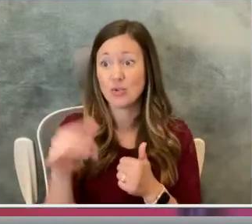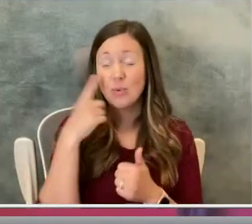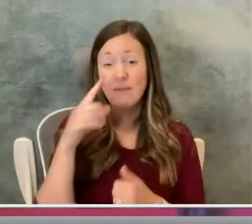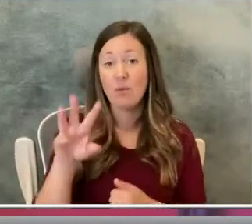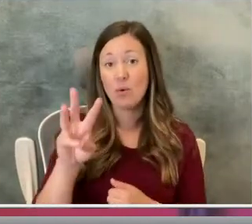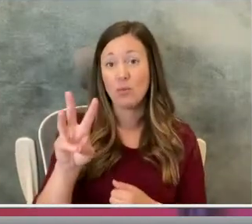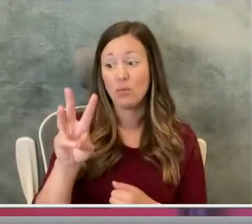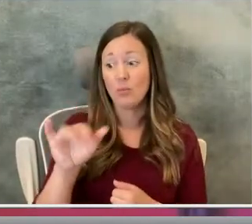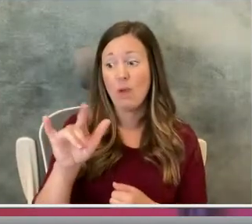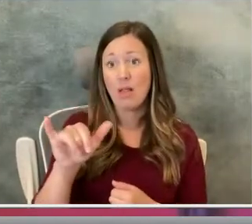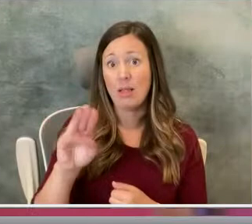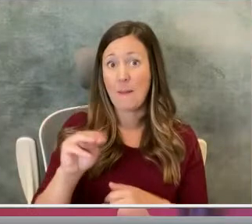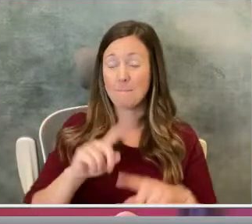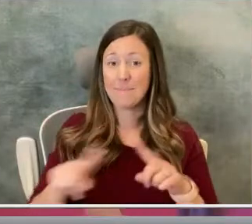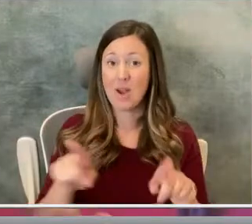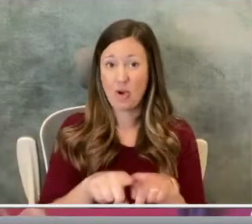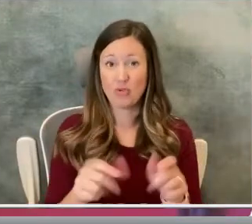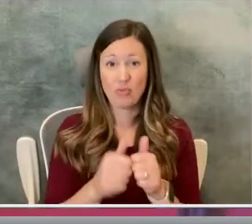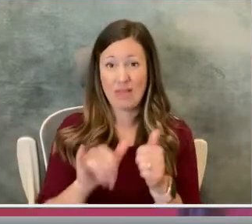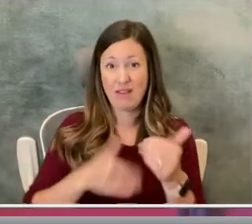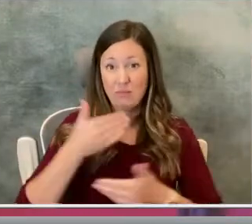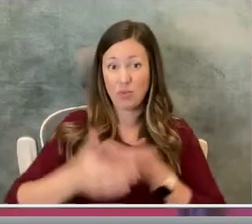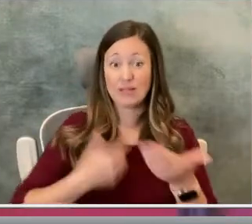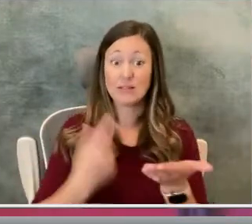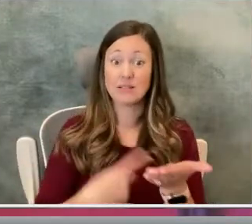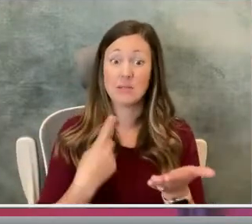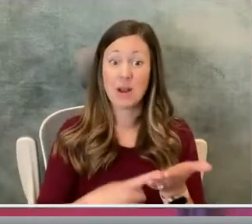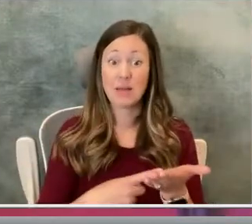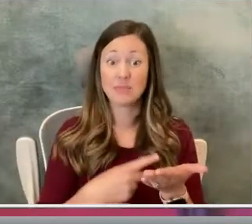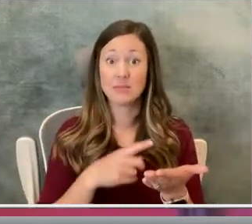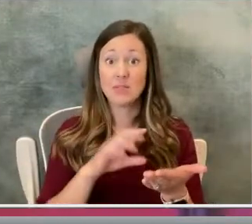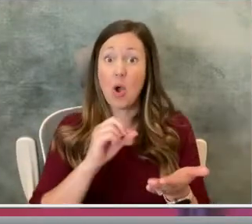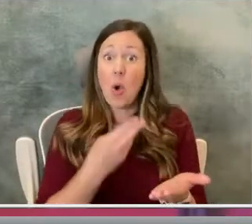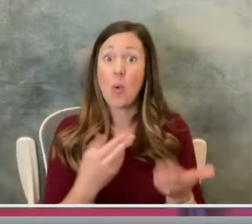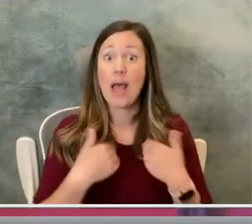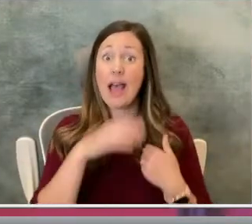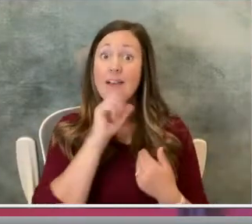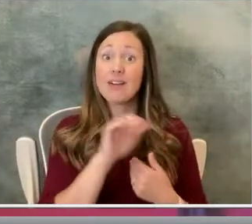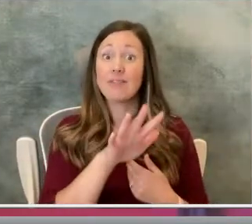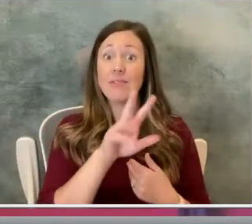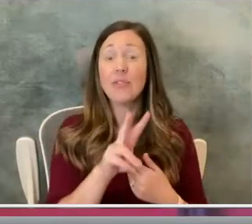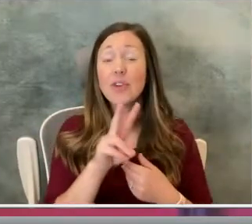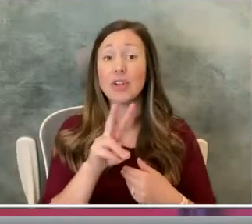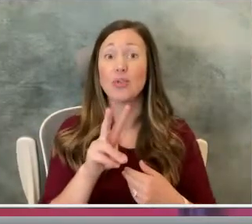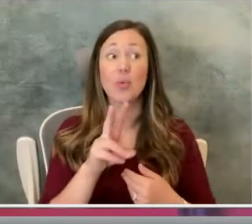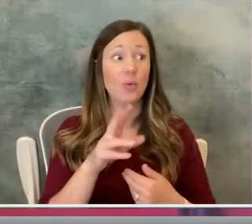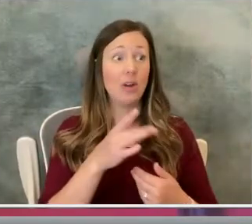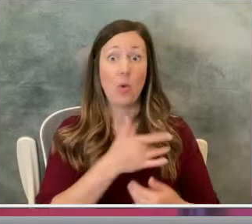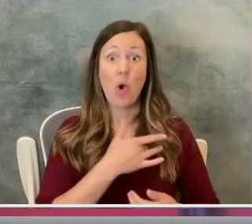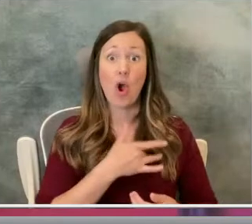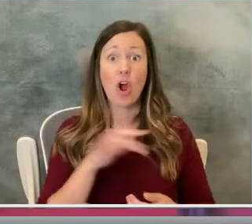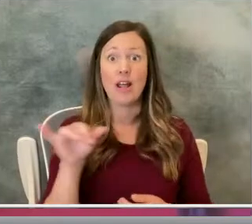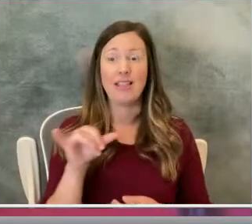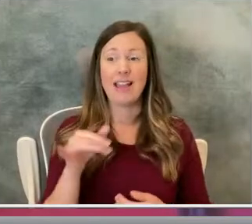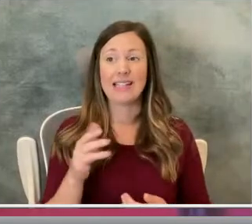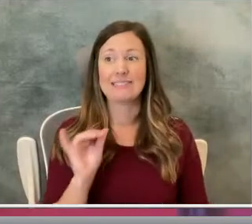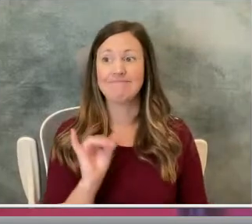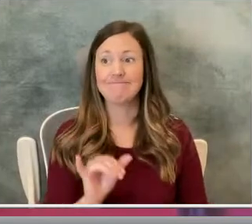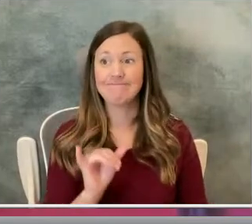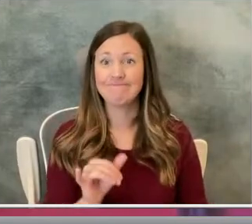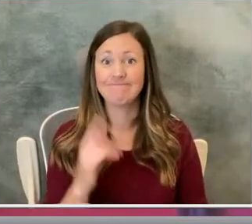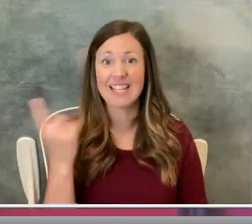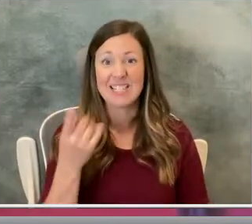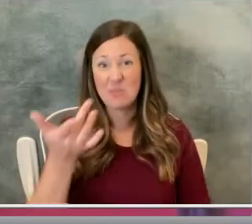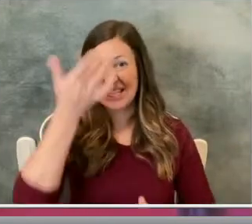process you sometimes get called about, oh, there's a 52-year-old heart and wherever, and you're like, and someone's as sick as he was, and you're like, well, do we